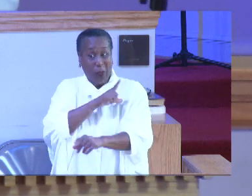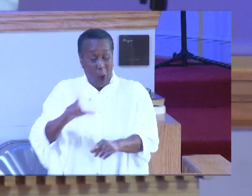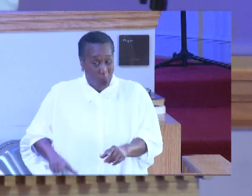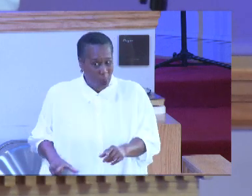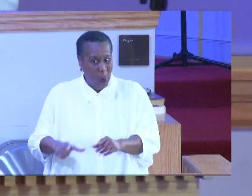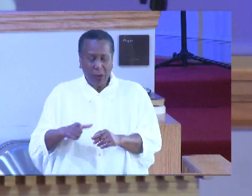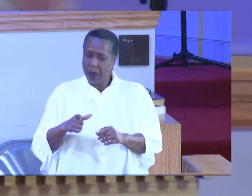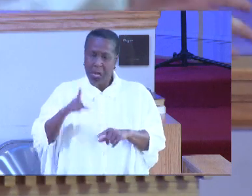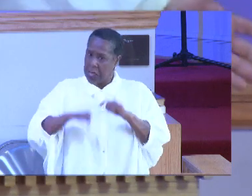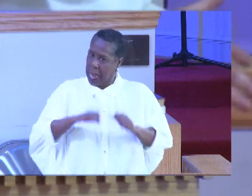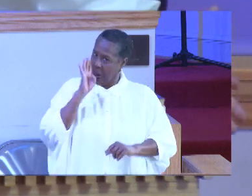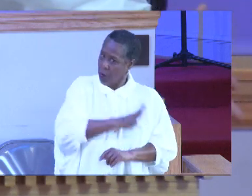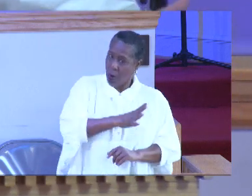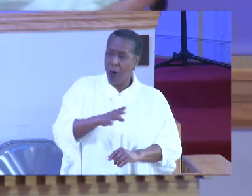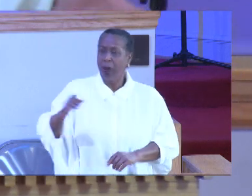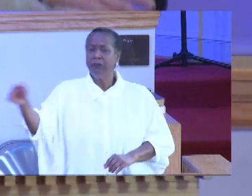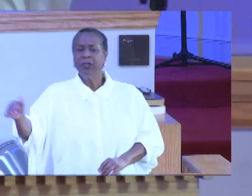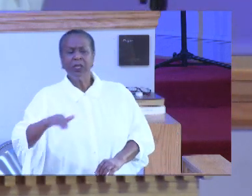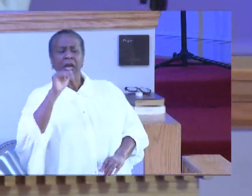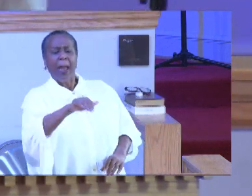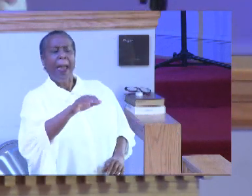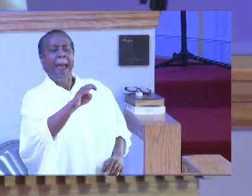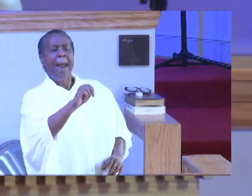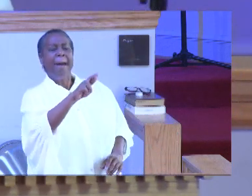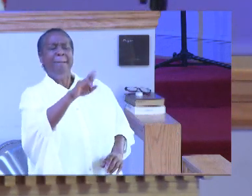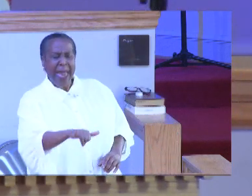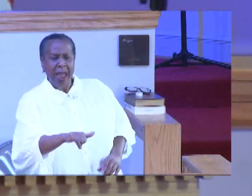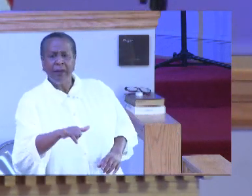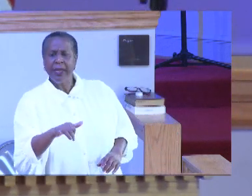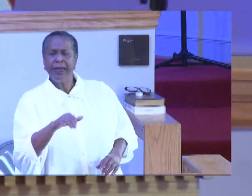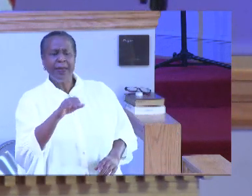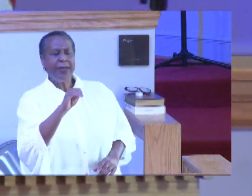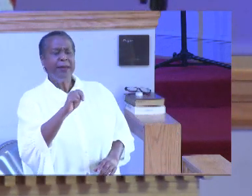cannot neglect. Mary, Mary,